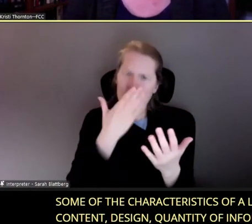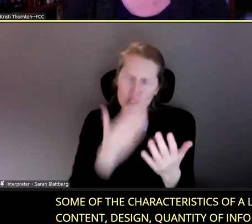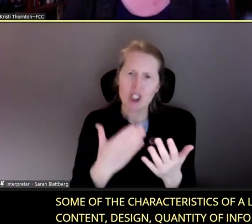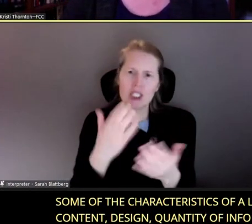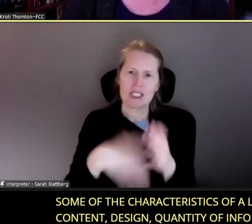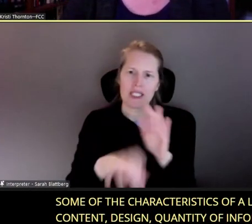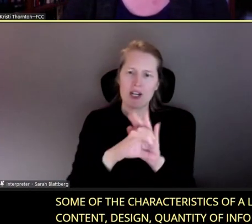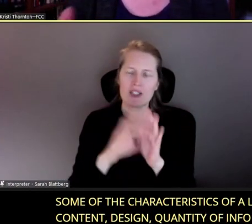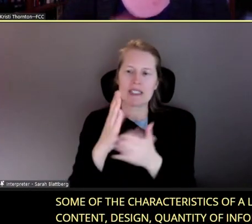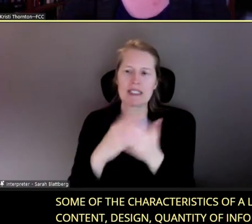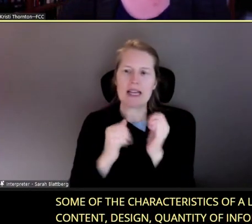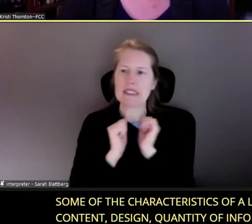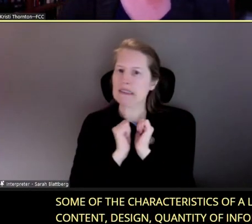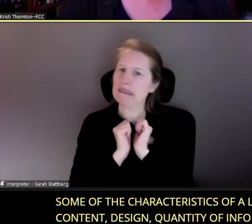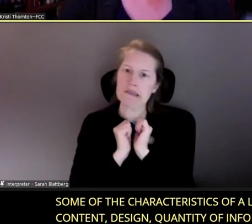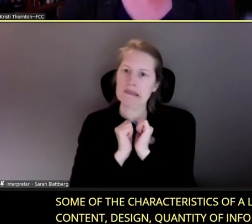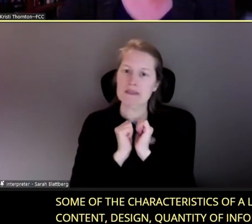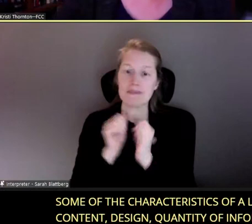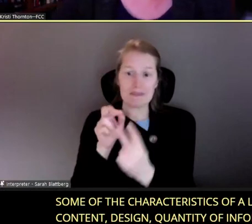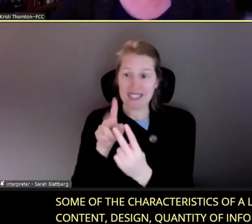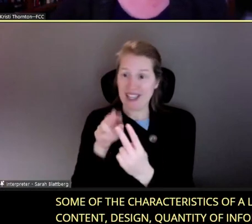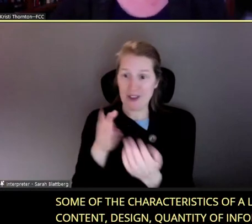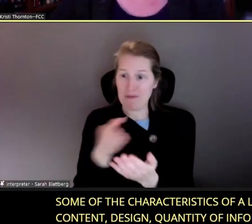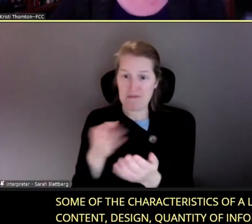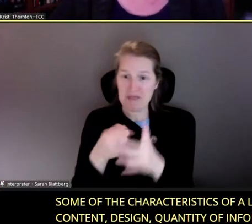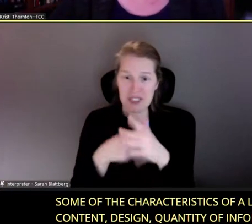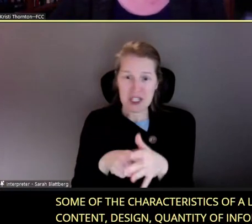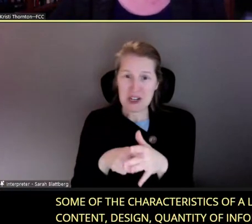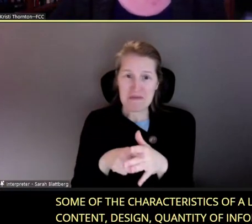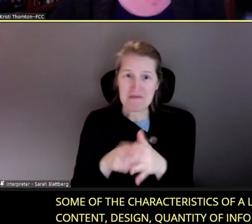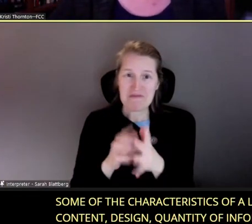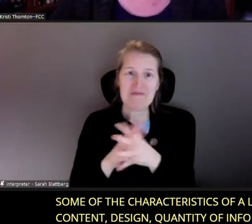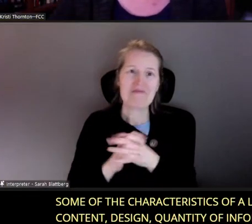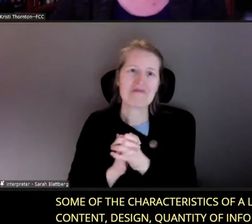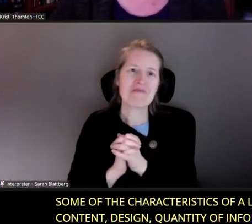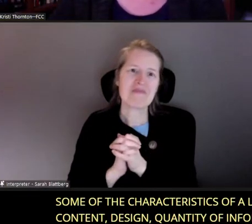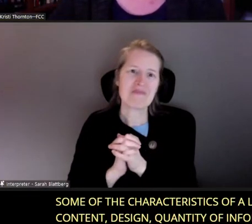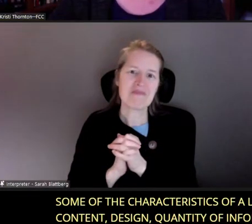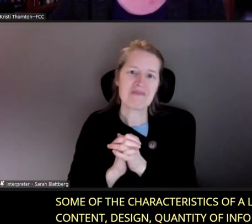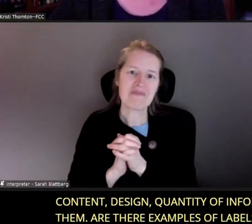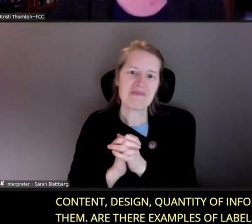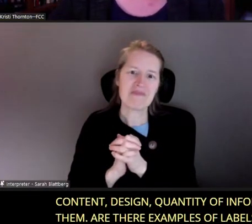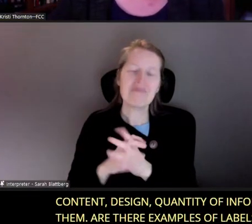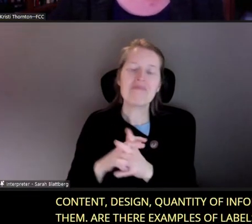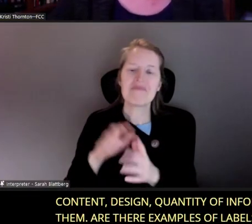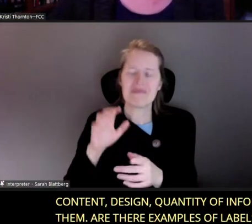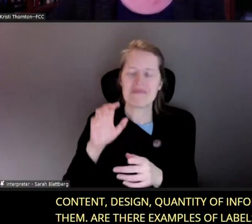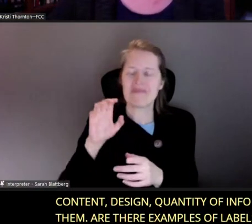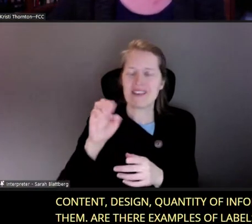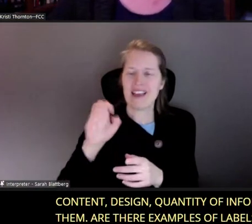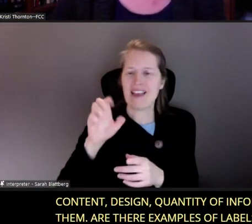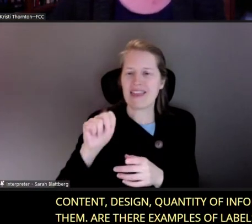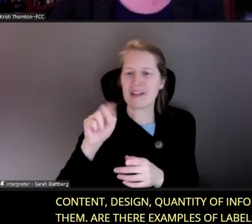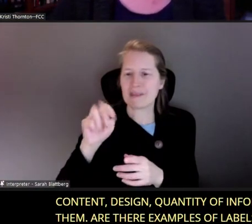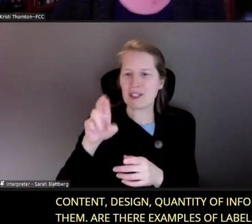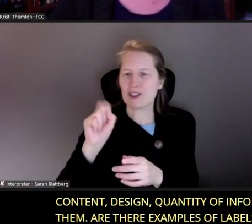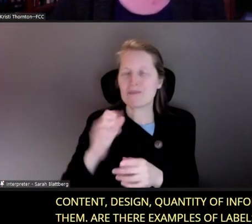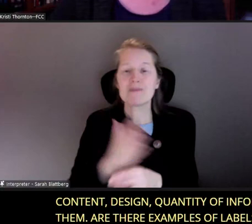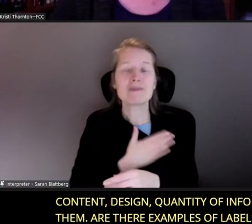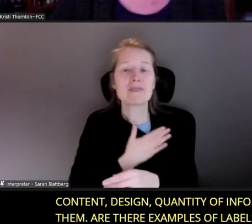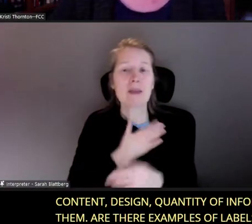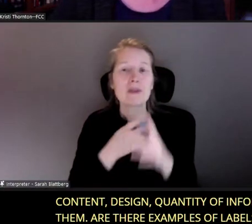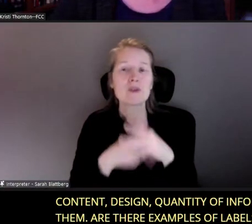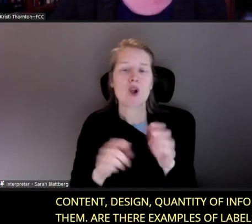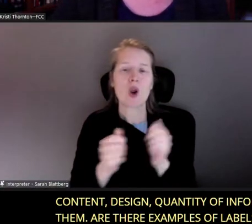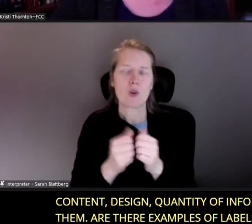characteristics? And I'd love for either of you to start. Yeah, I'm happy to start with just some